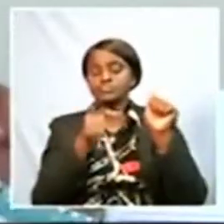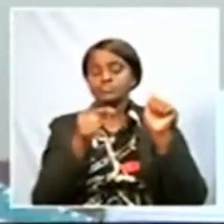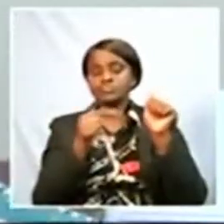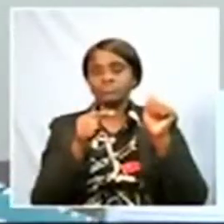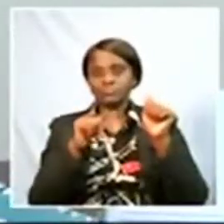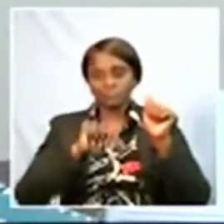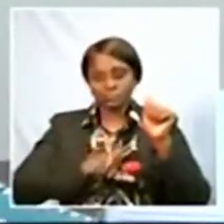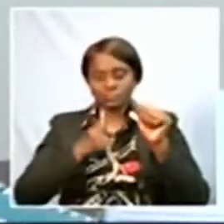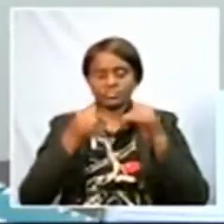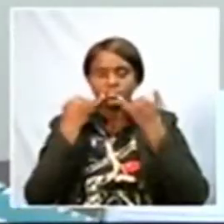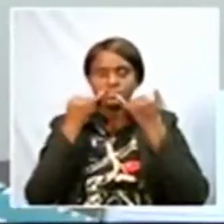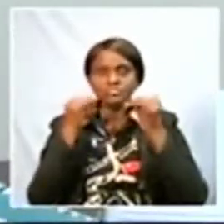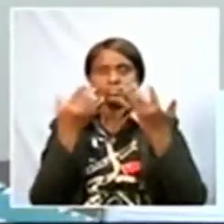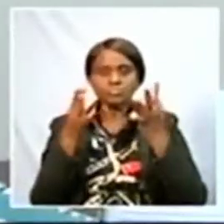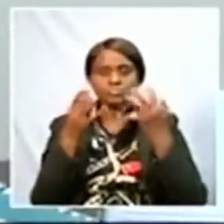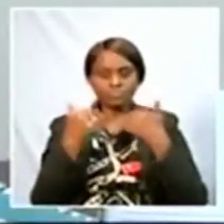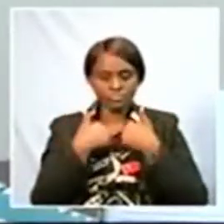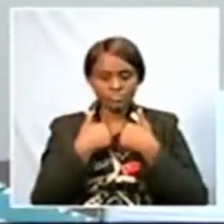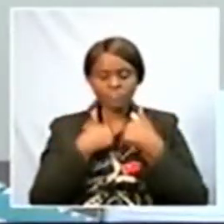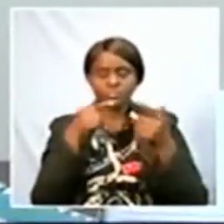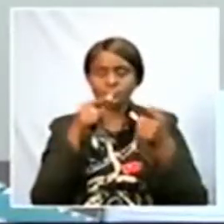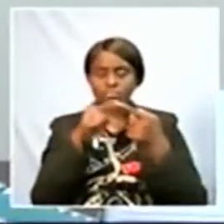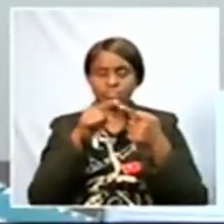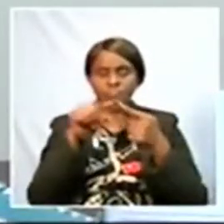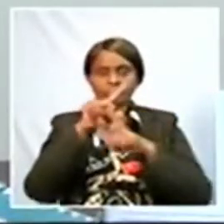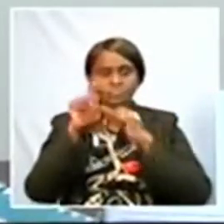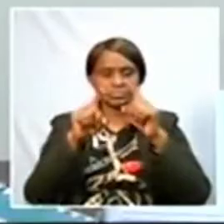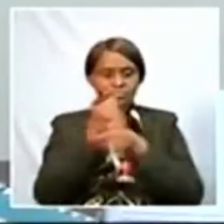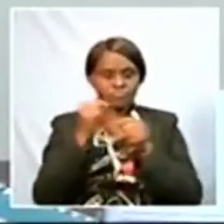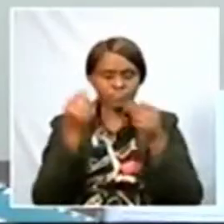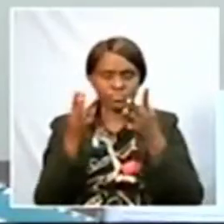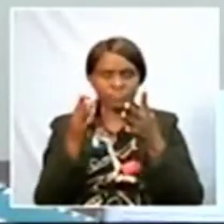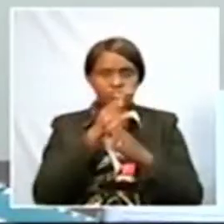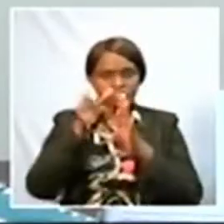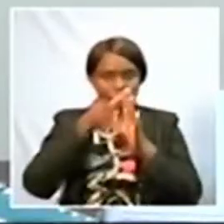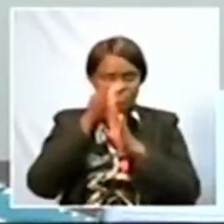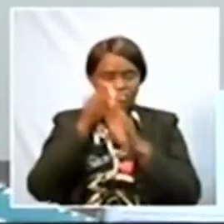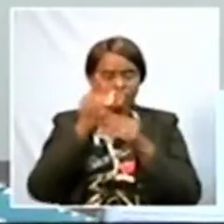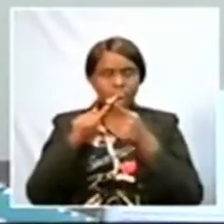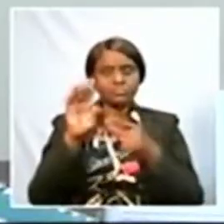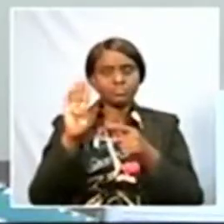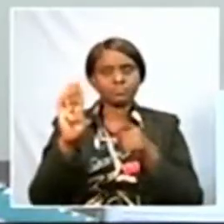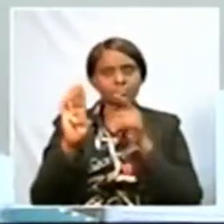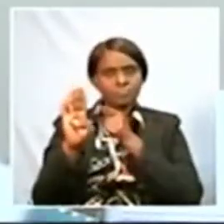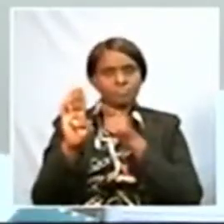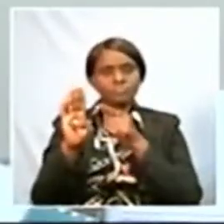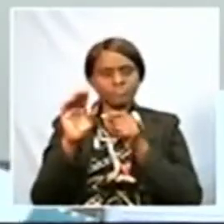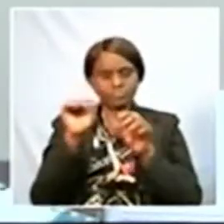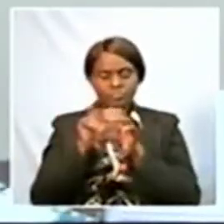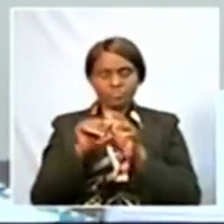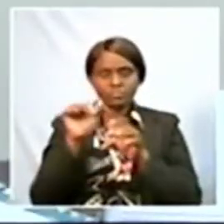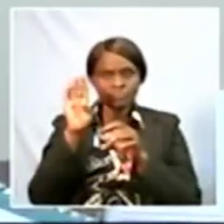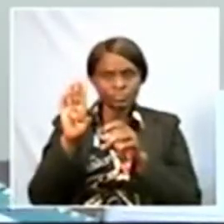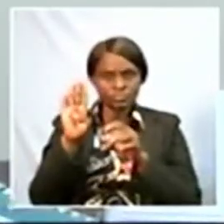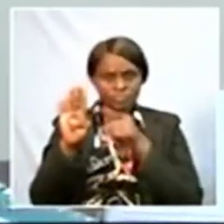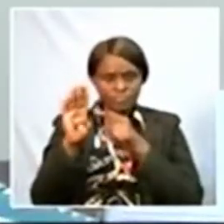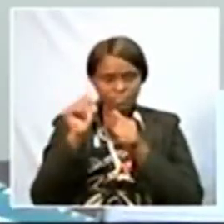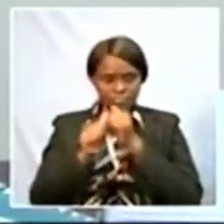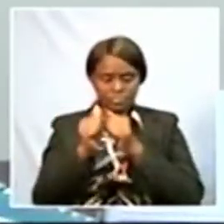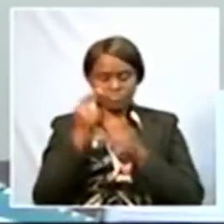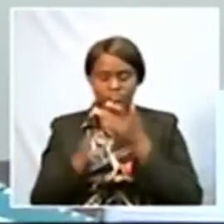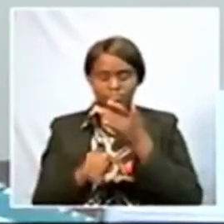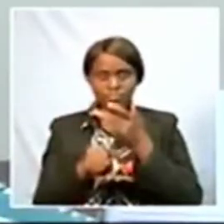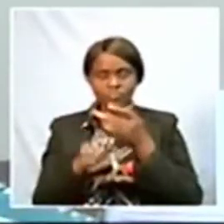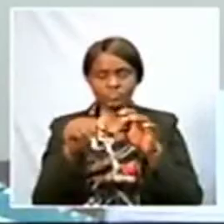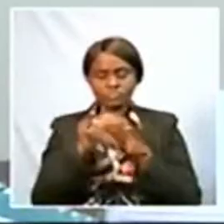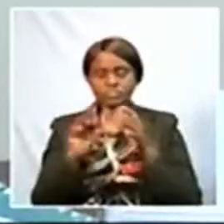We are reliably informed that this question has been resolved, so we'll go to B on question, which is